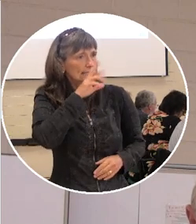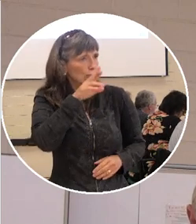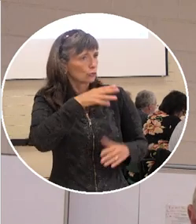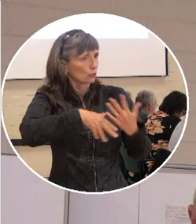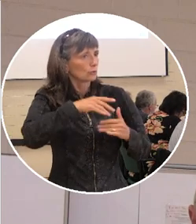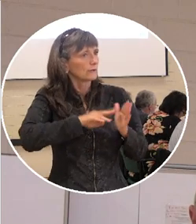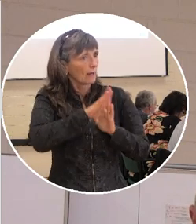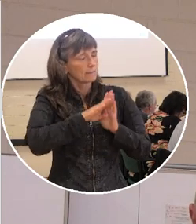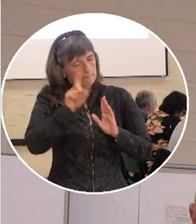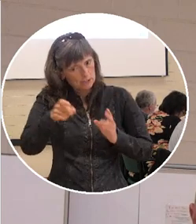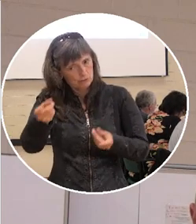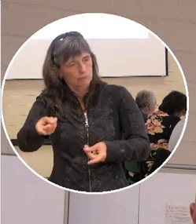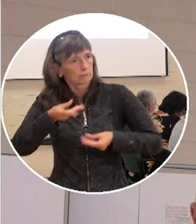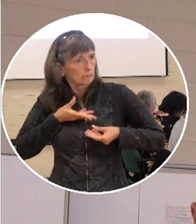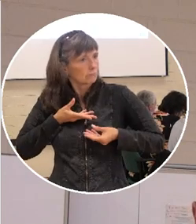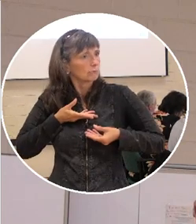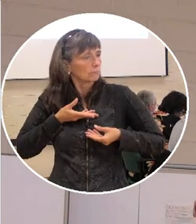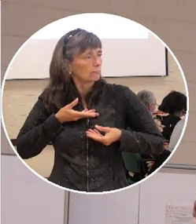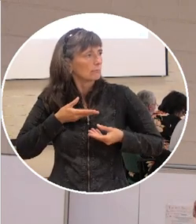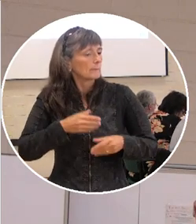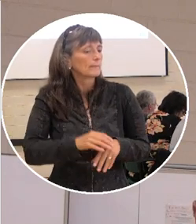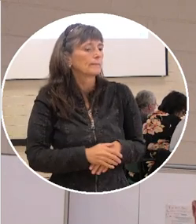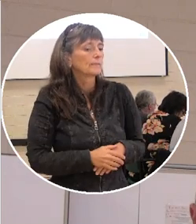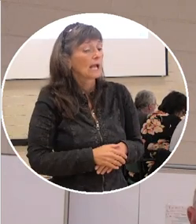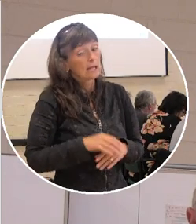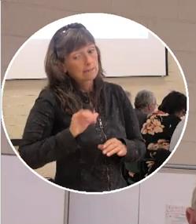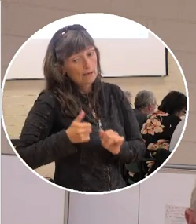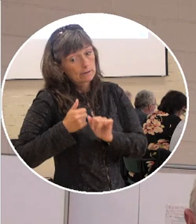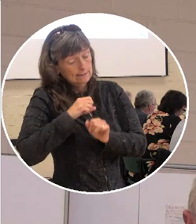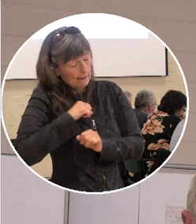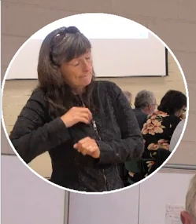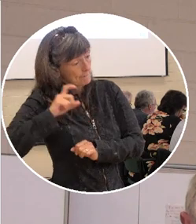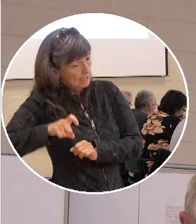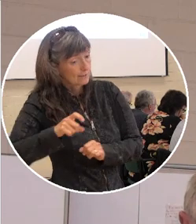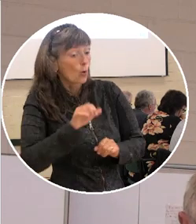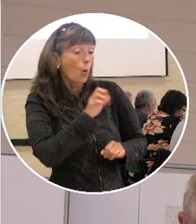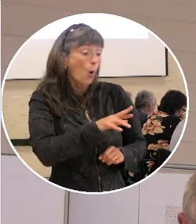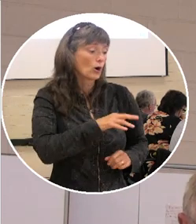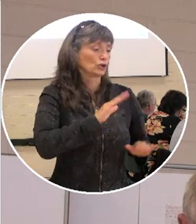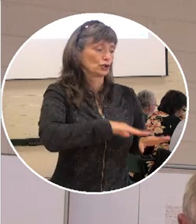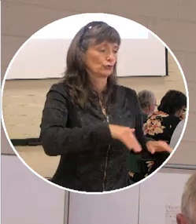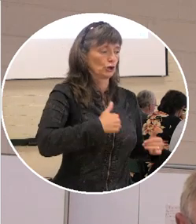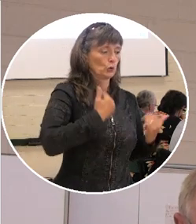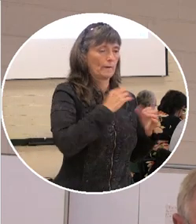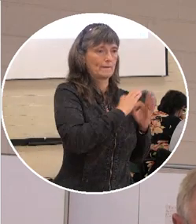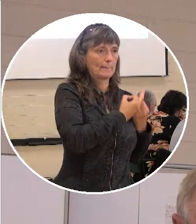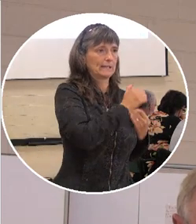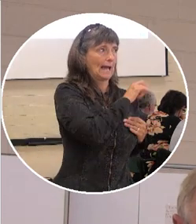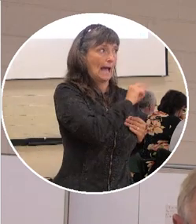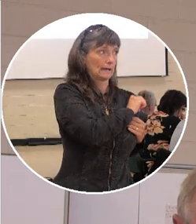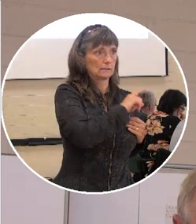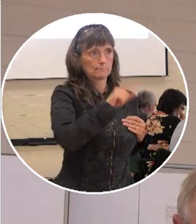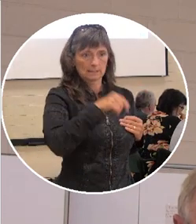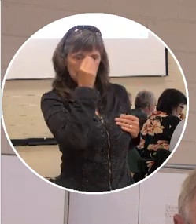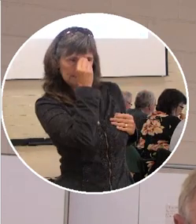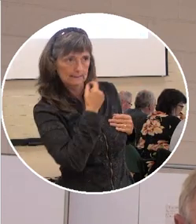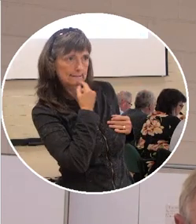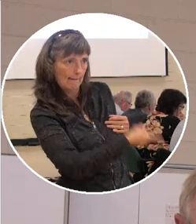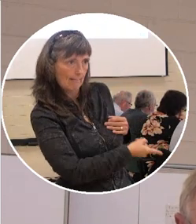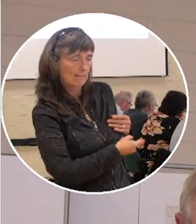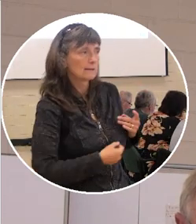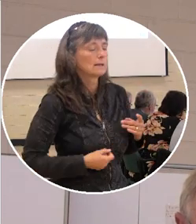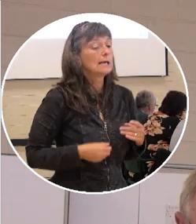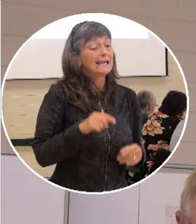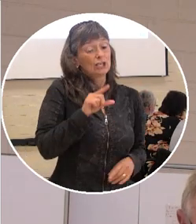Development, as per requirements of the Children, Youth, and Families Act. In 2019,